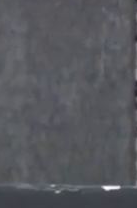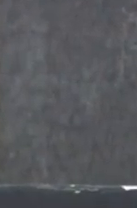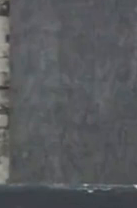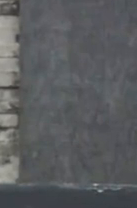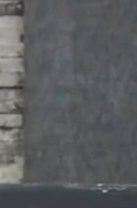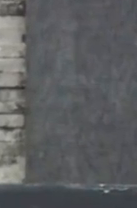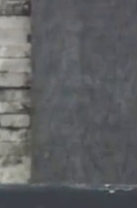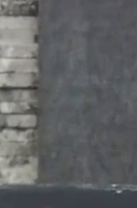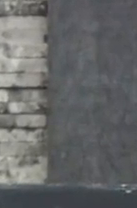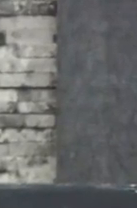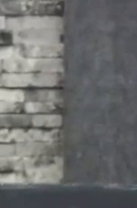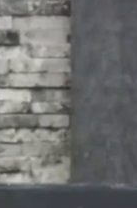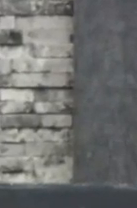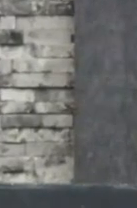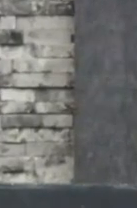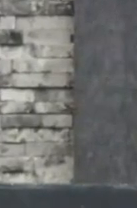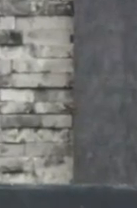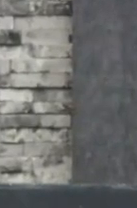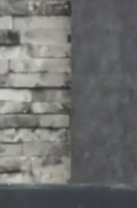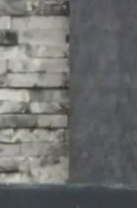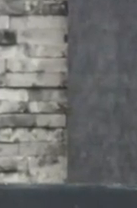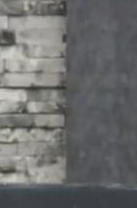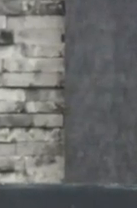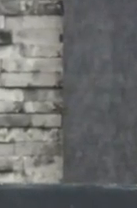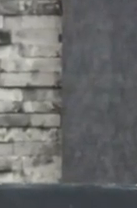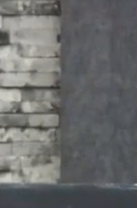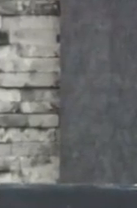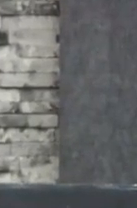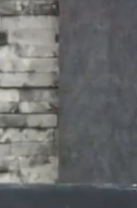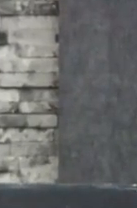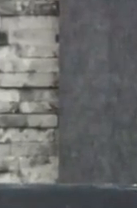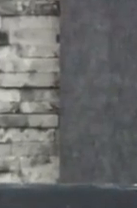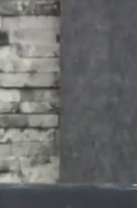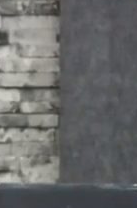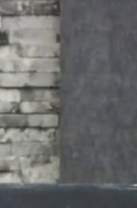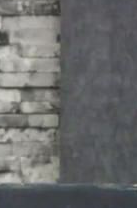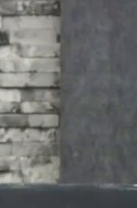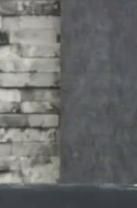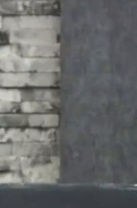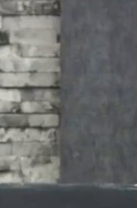and he knows nobody. Ni ule upendo ambaye ule ambaye alikuwa amepigwa na kwa pale Sultan Hamoud na hajui mtu yeyote.